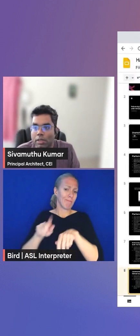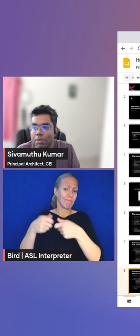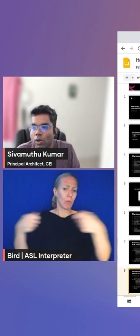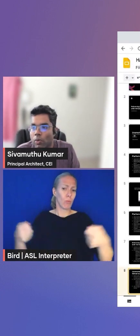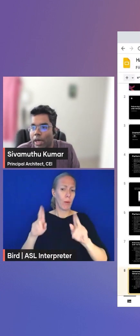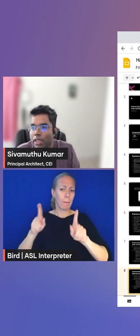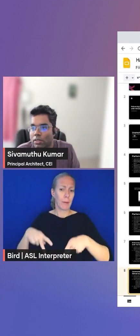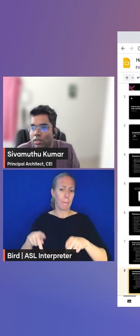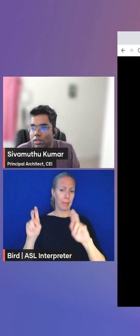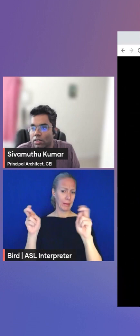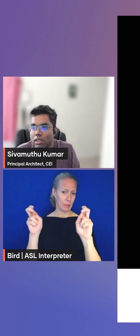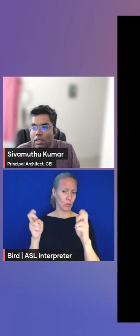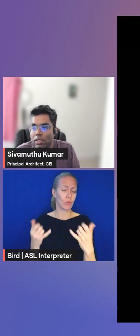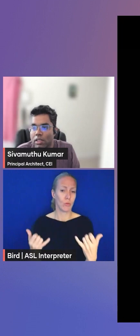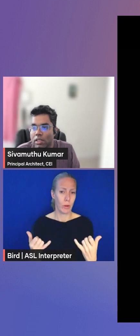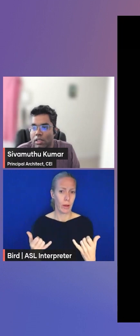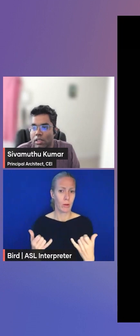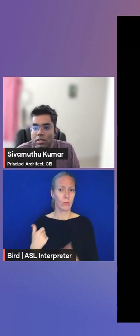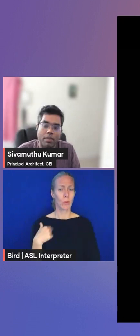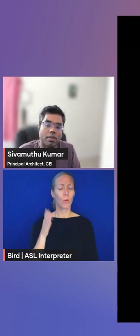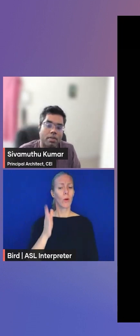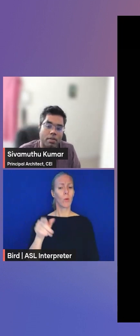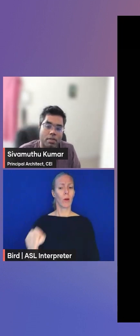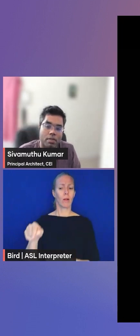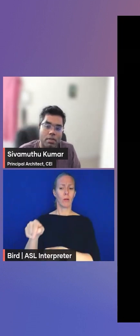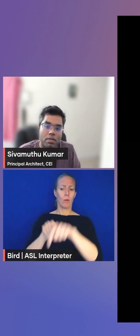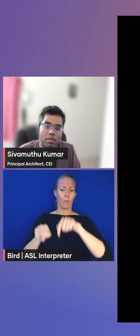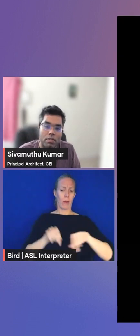So let me go back to the slide here.